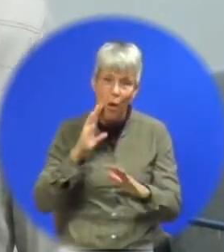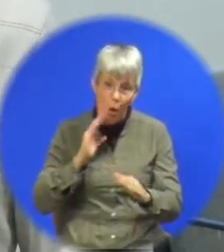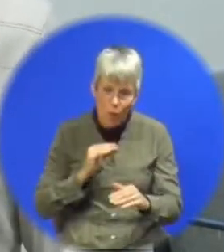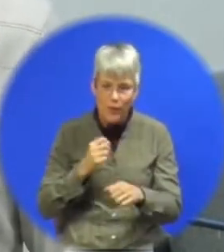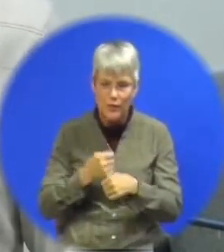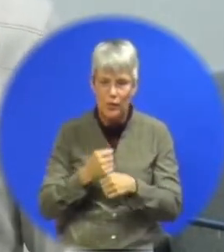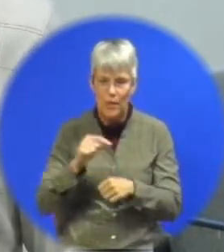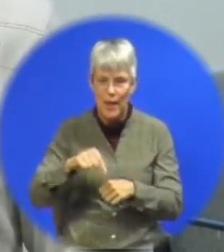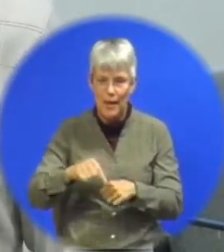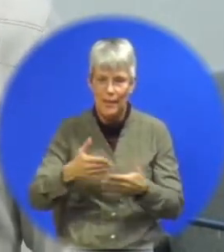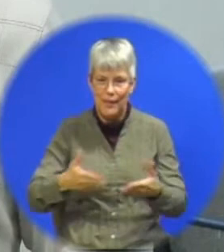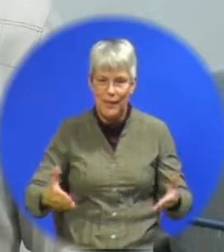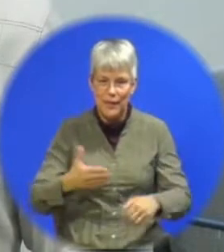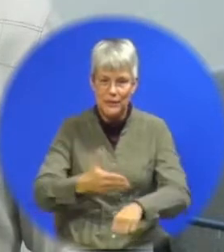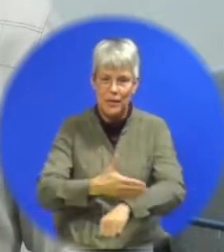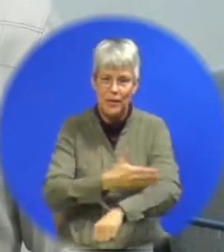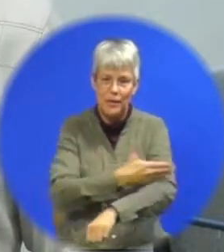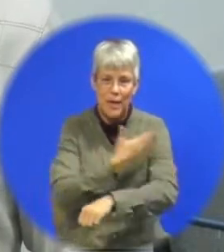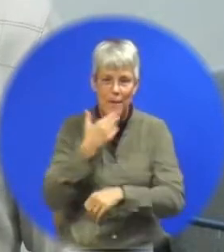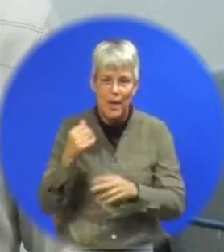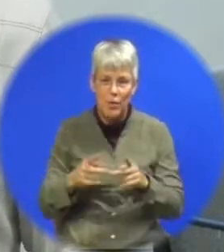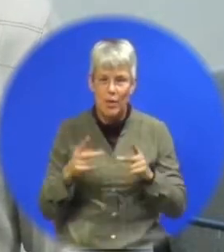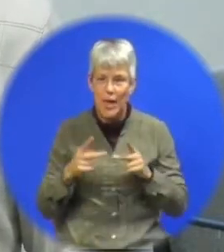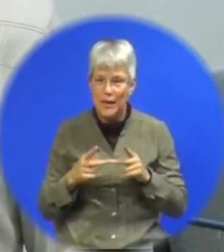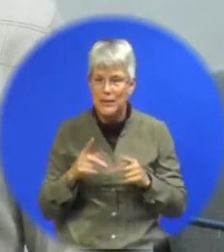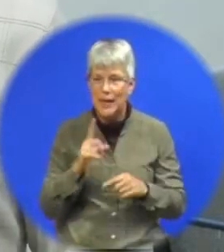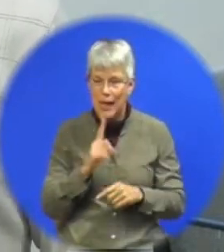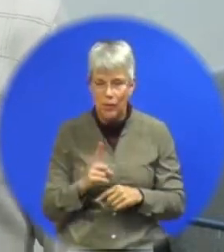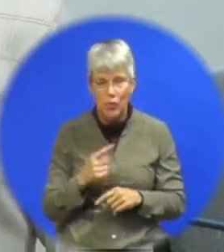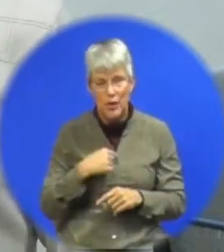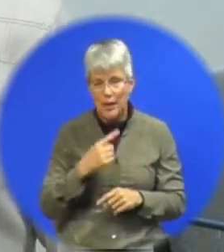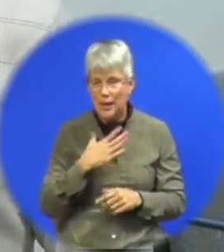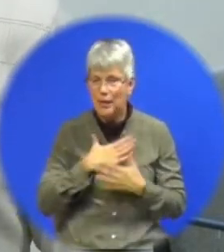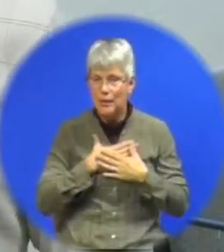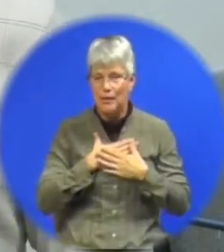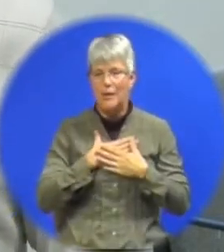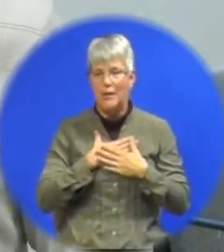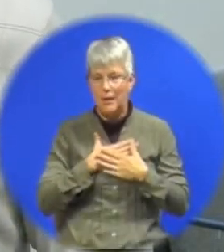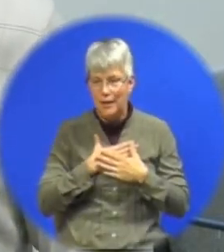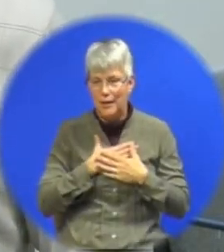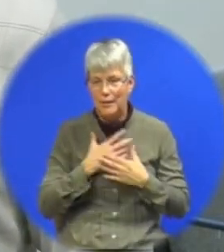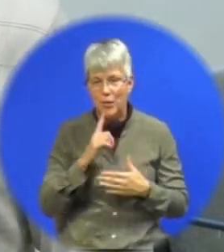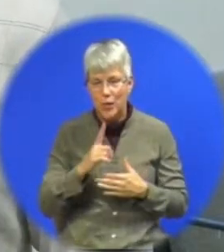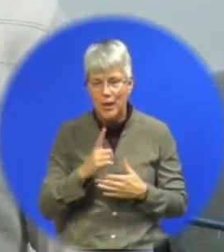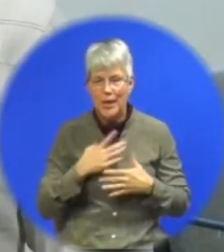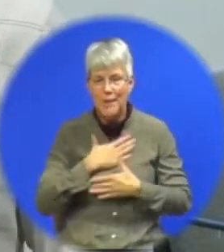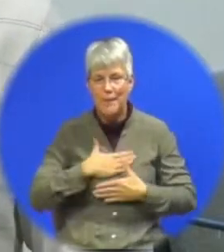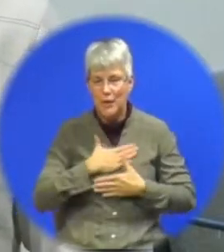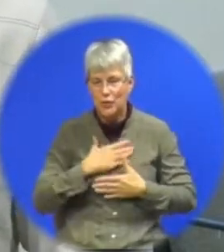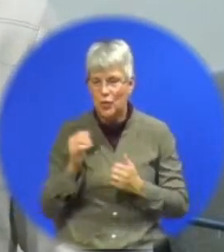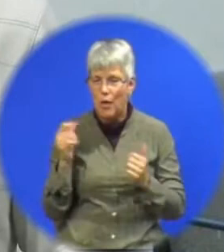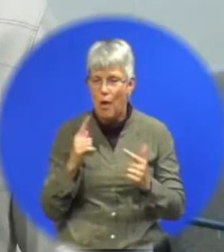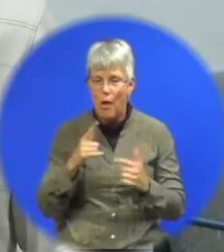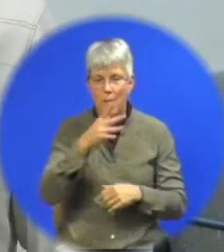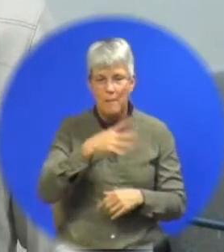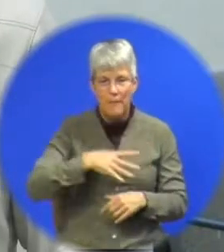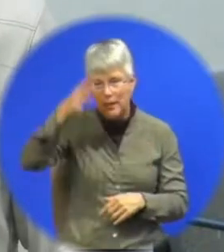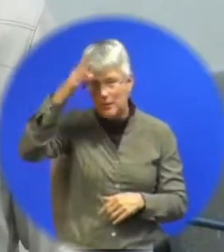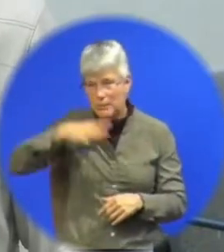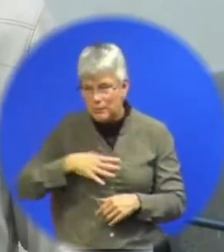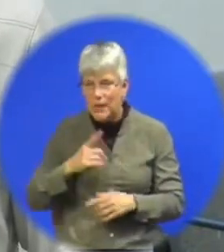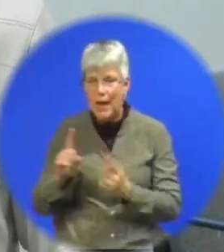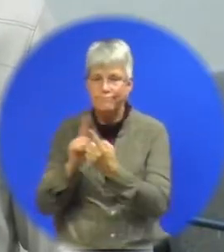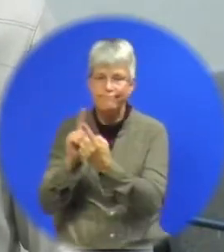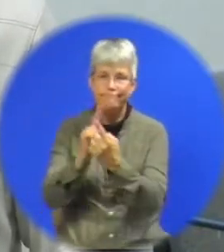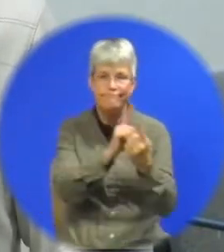place, and giving it my heart. The real pleasure is all the men and women that I had the joy of working with, the